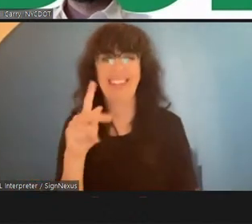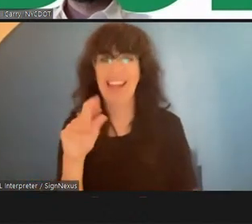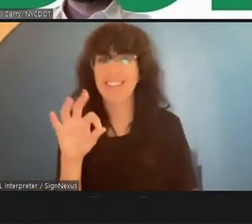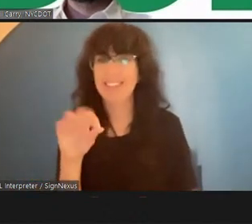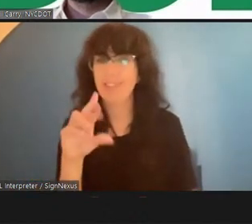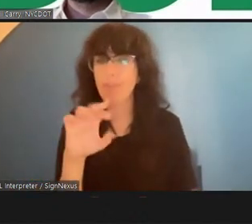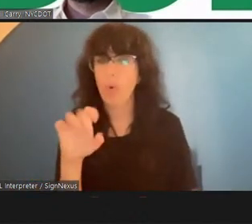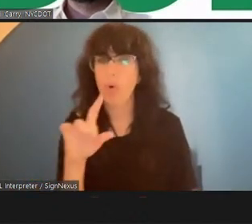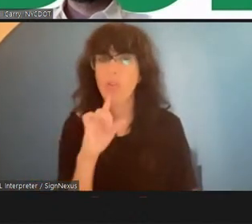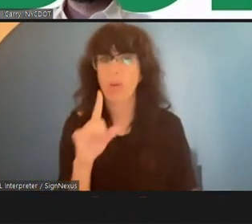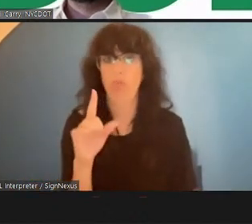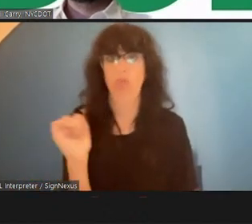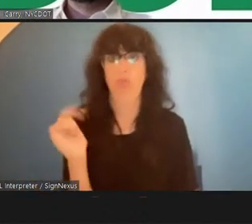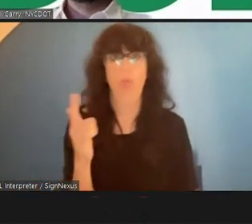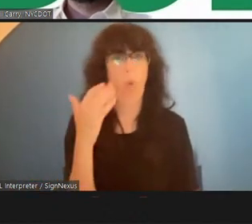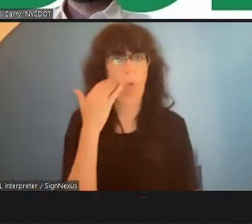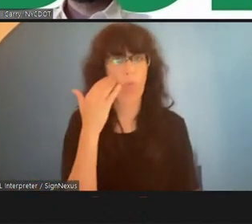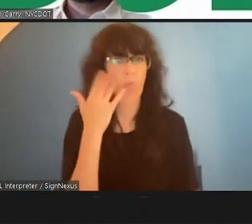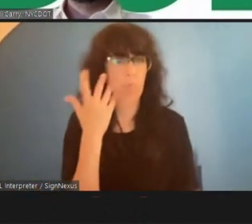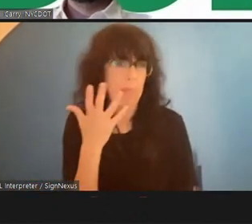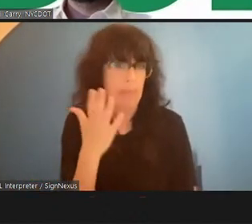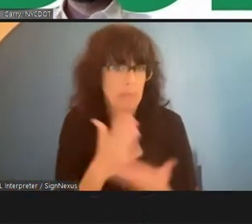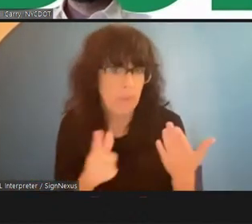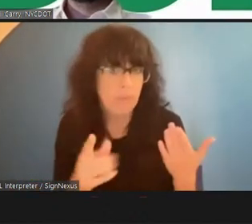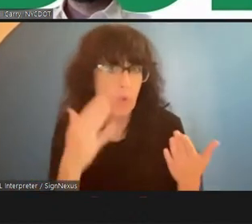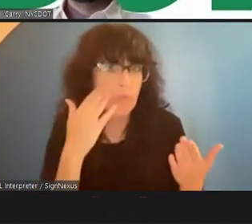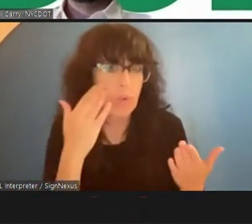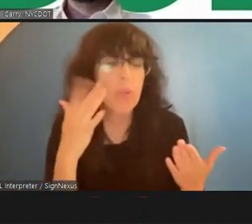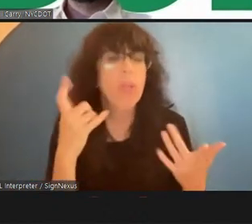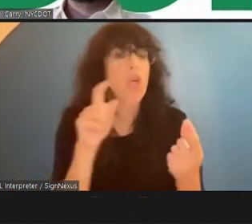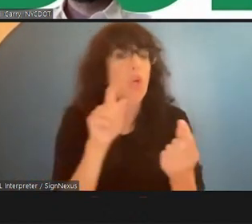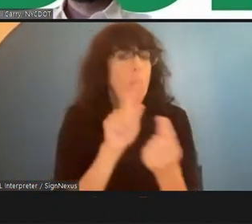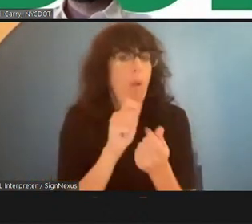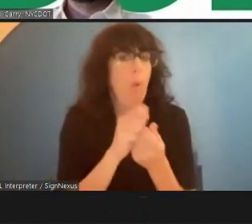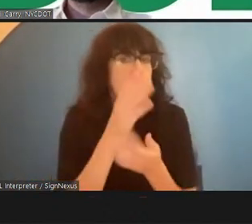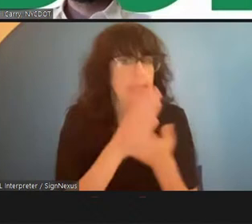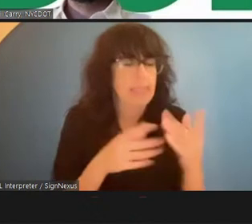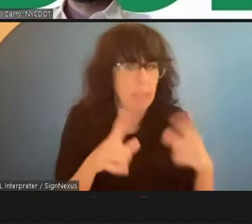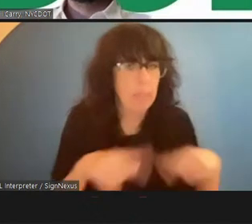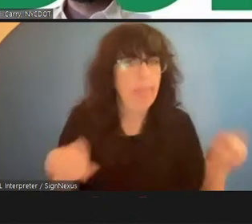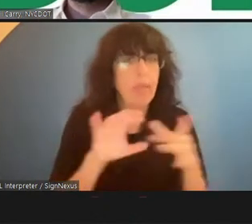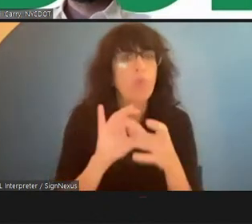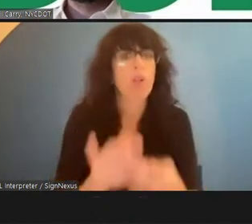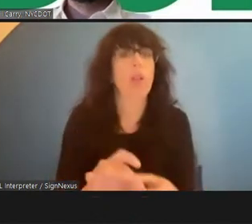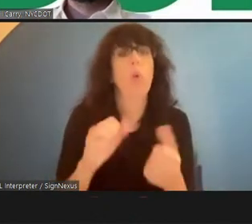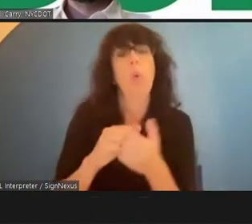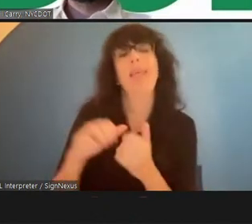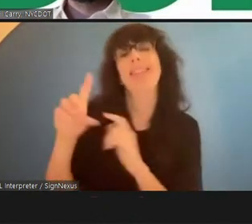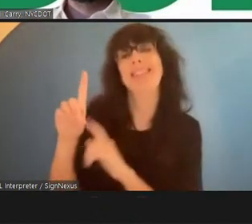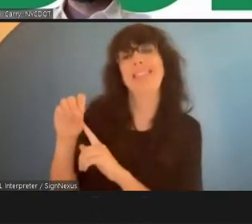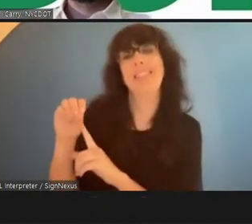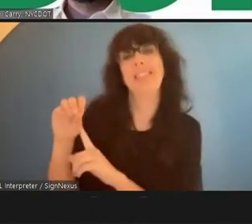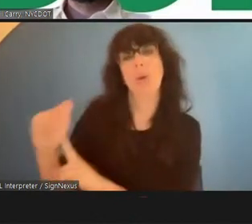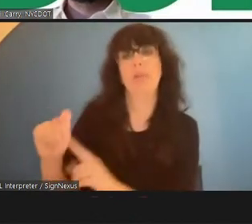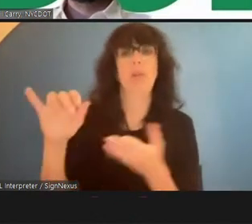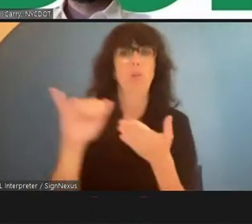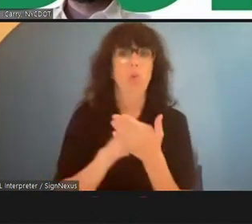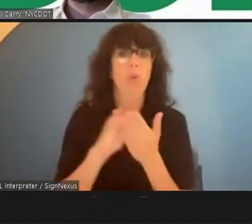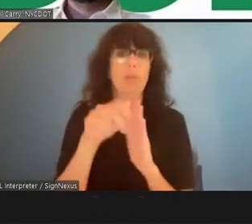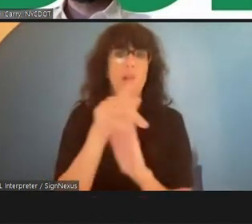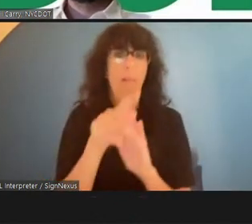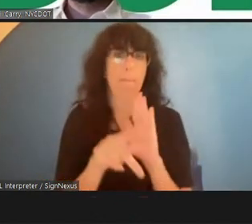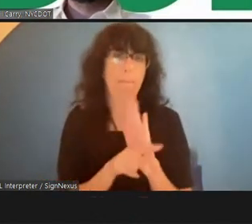are all too familiar with i'm sure you've met with some of them regarding some of our dot and new york city policies towards